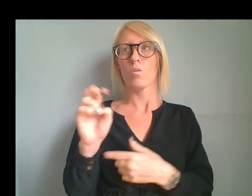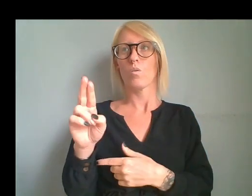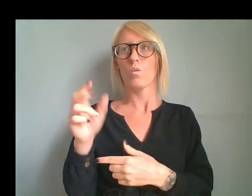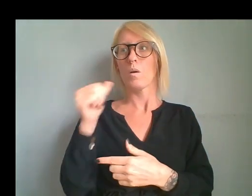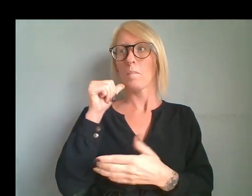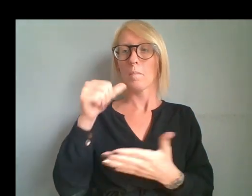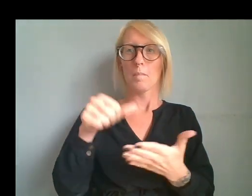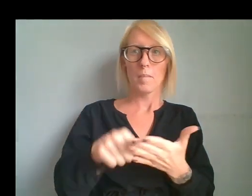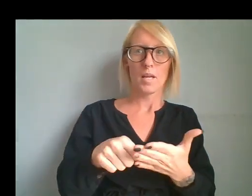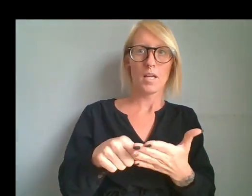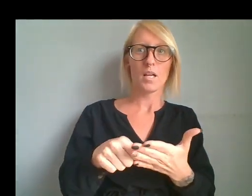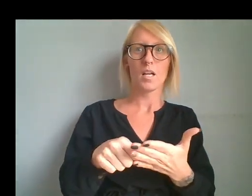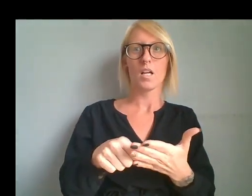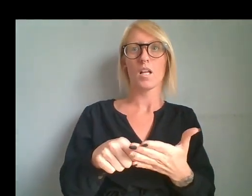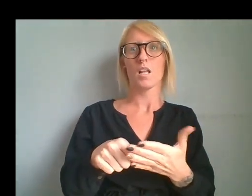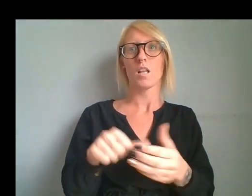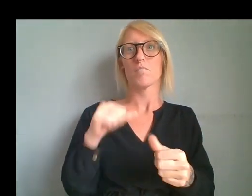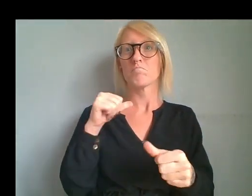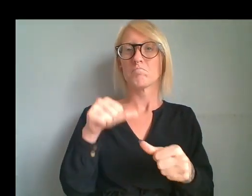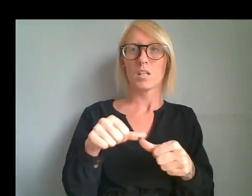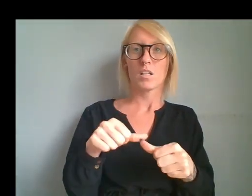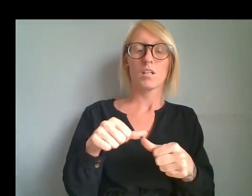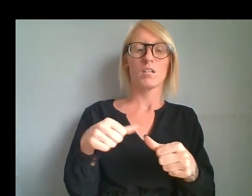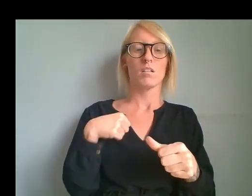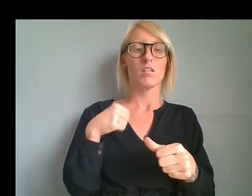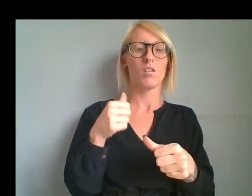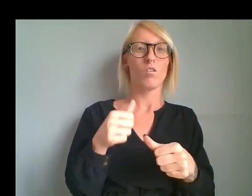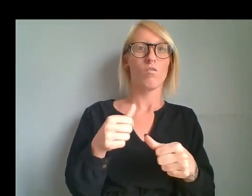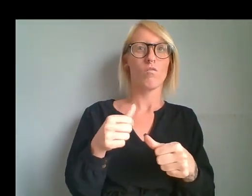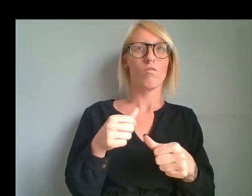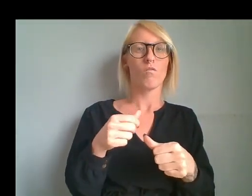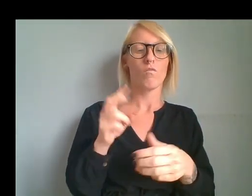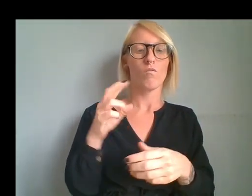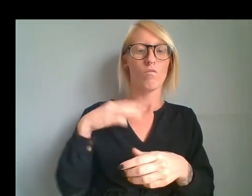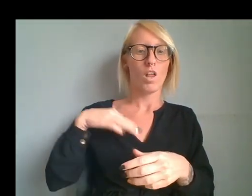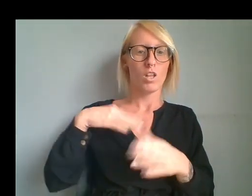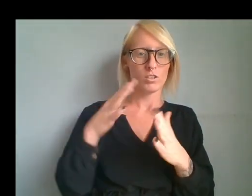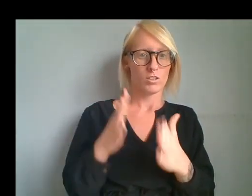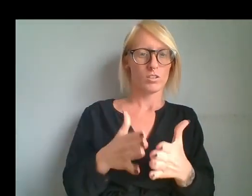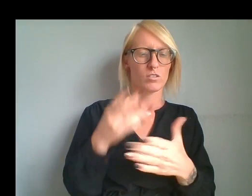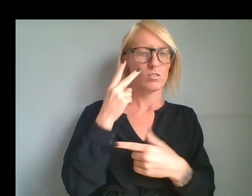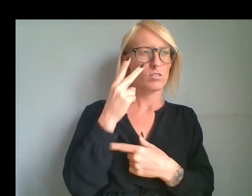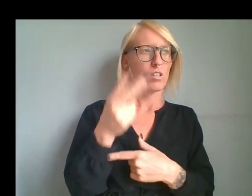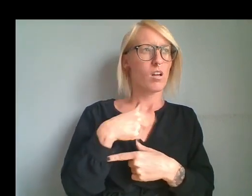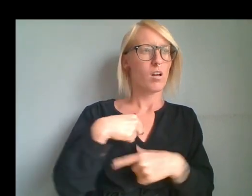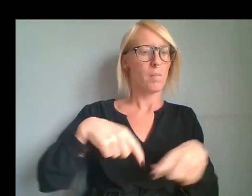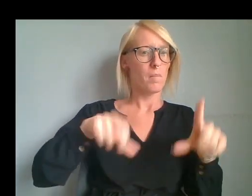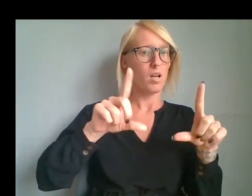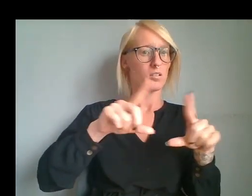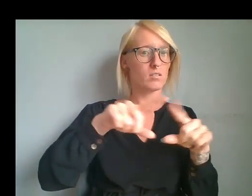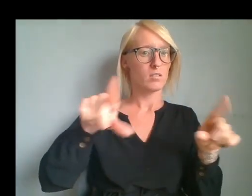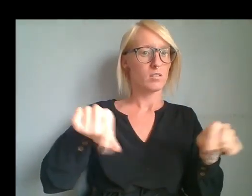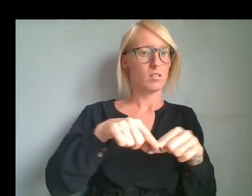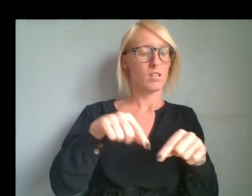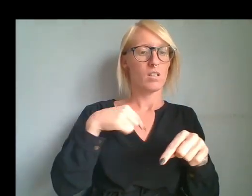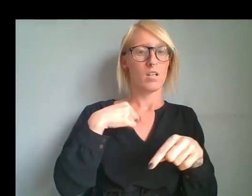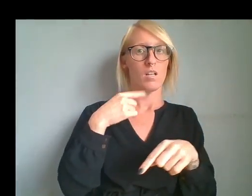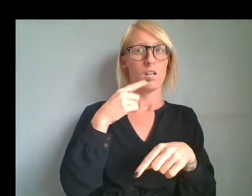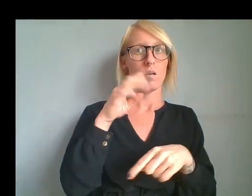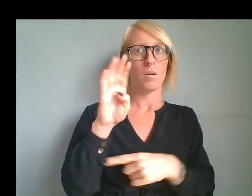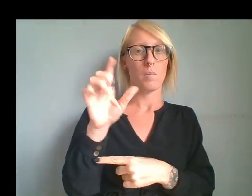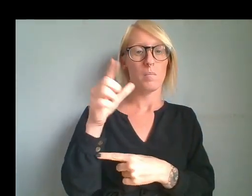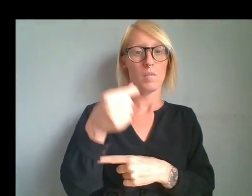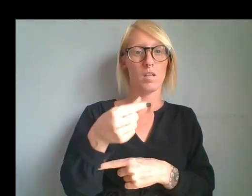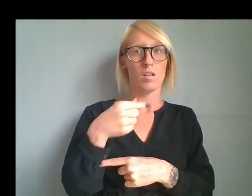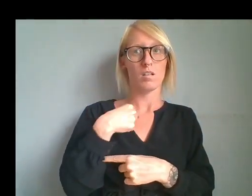If you're getting new volunteers, again, we have the one box you saw on our blog where it said for the email subscription